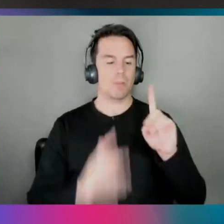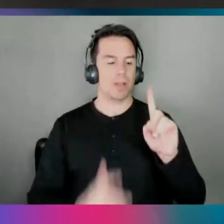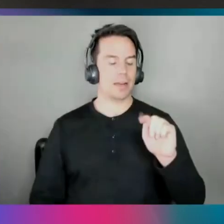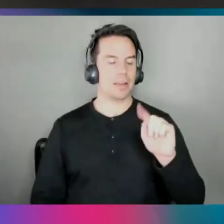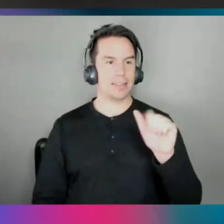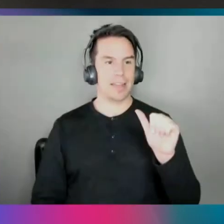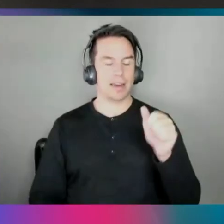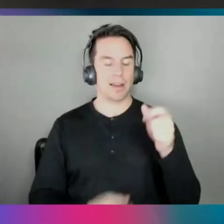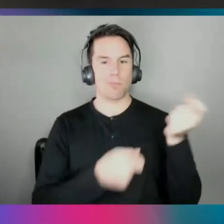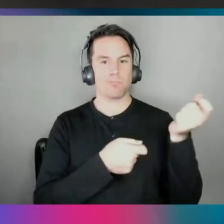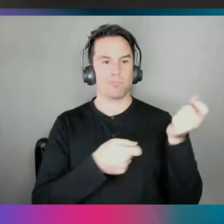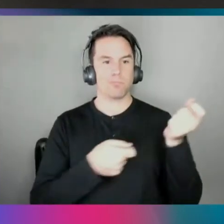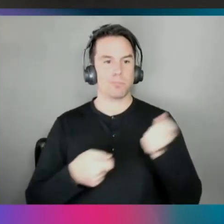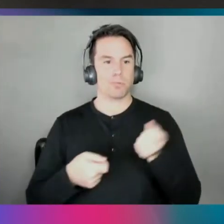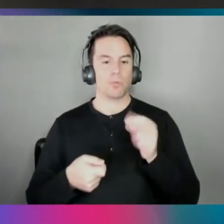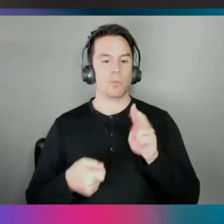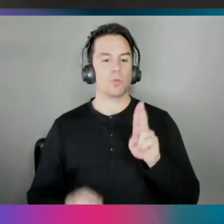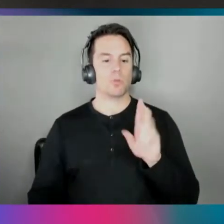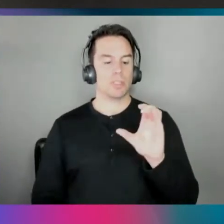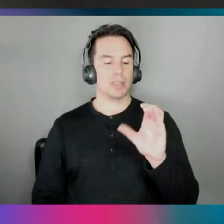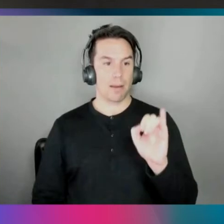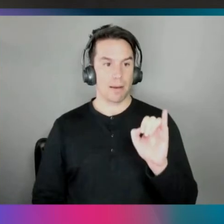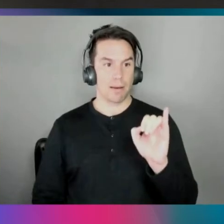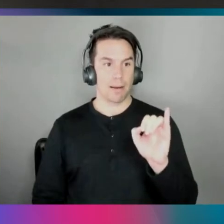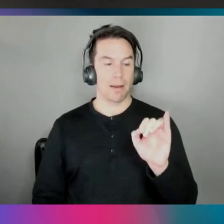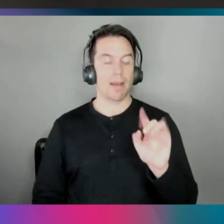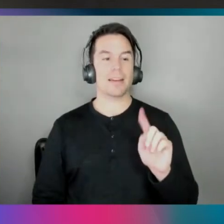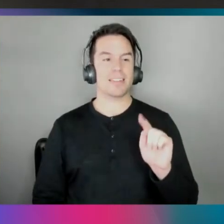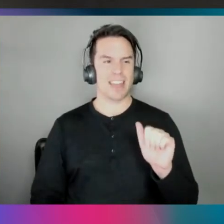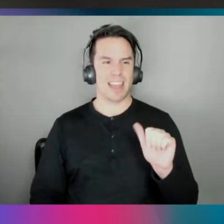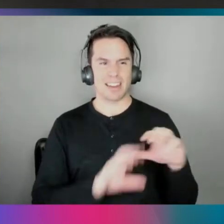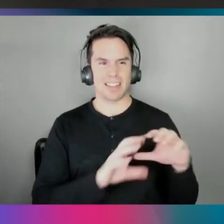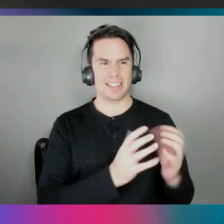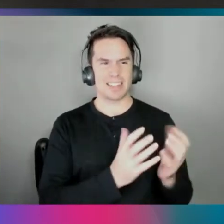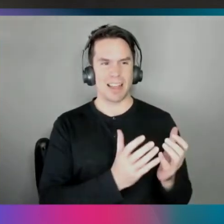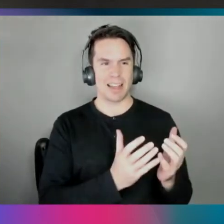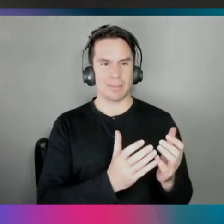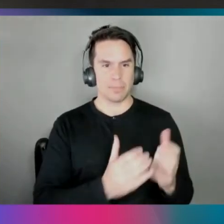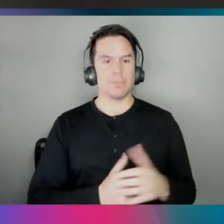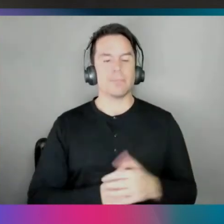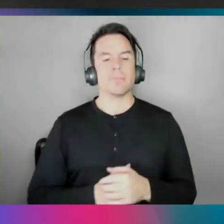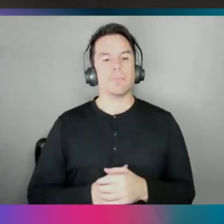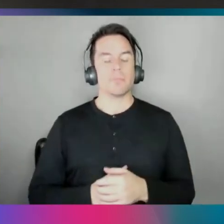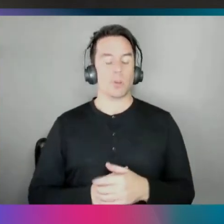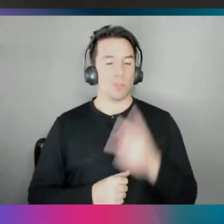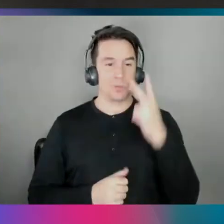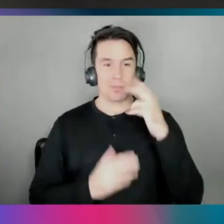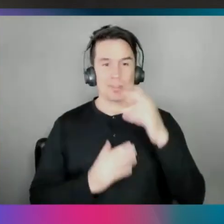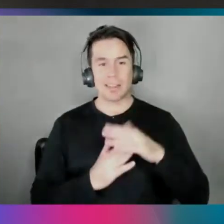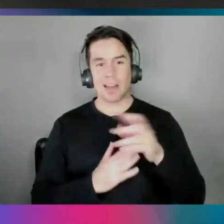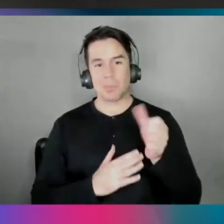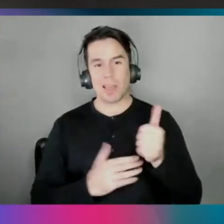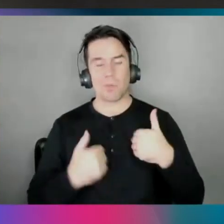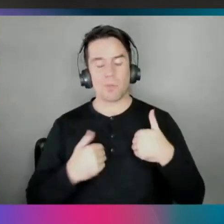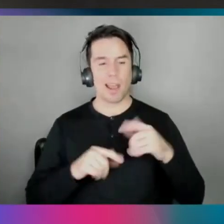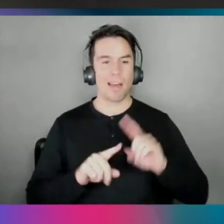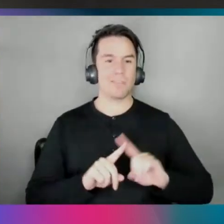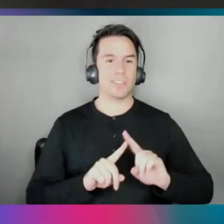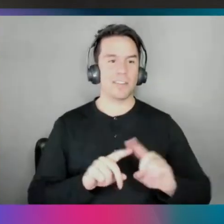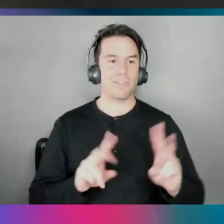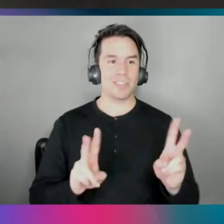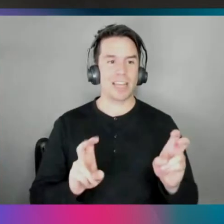UCI data set. Kind of looking at what's in the top 10. So you can kind of see we've got some different titles here, different products.